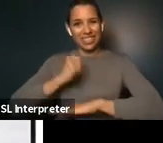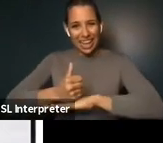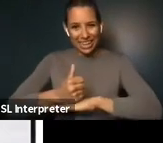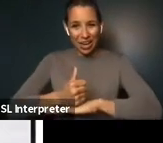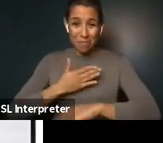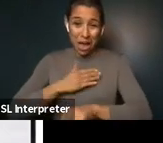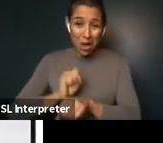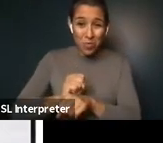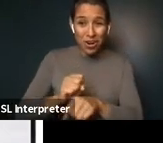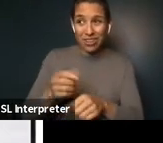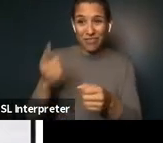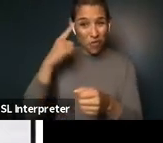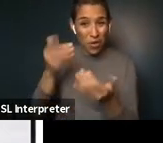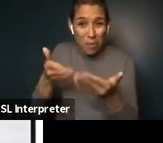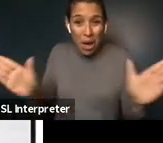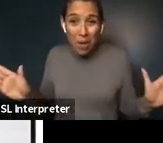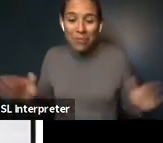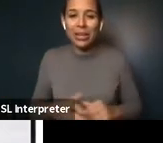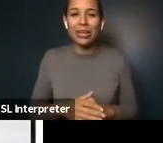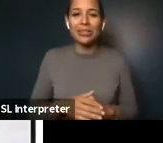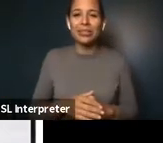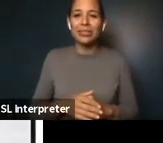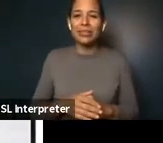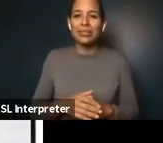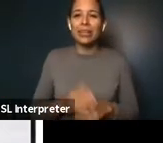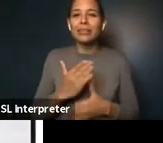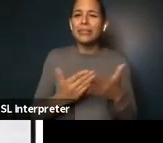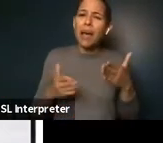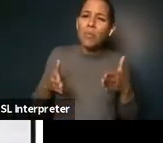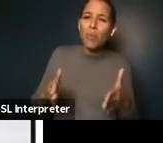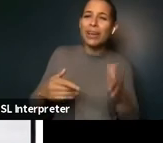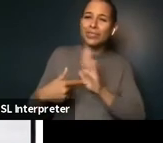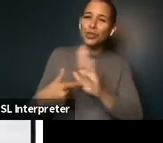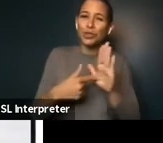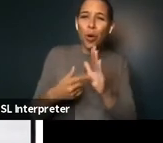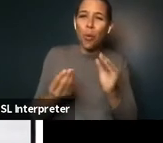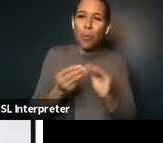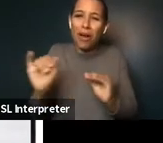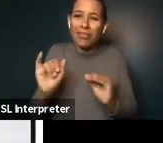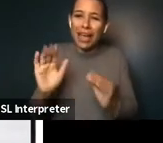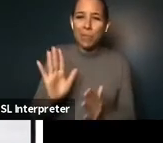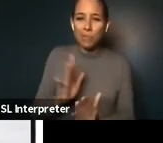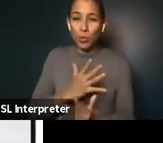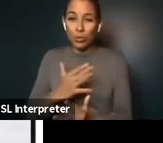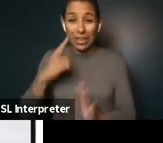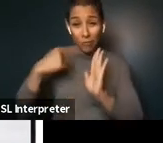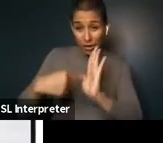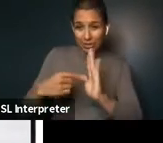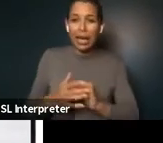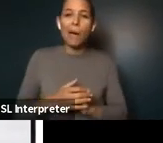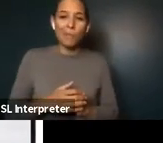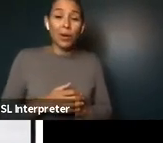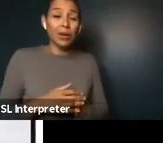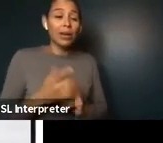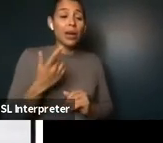in some ways that operates more like music. I mean, it's something that we, every time we listen to it and we're in a different mood,